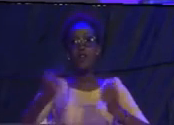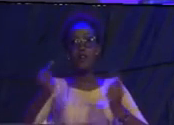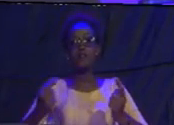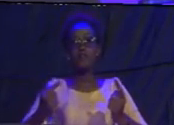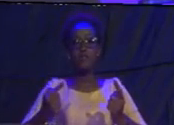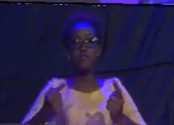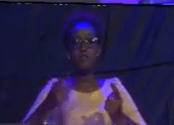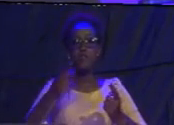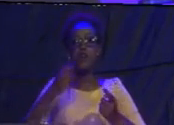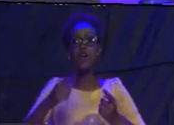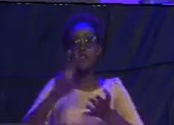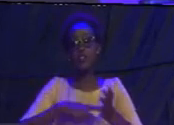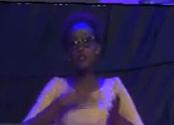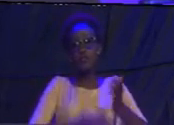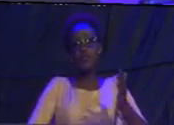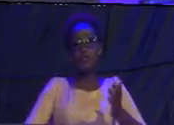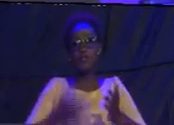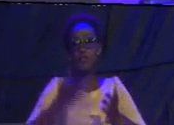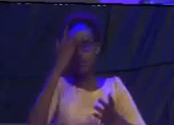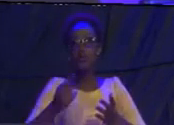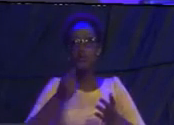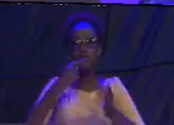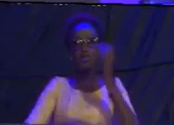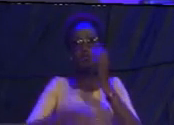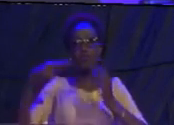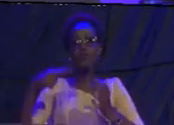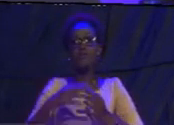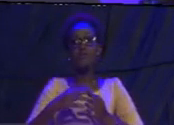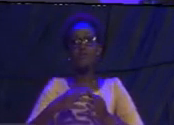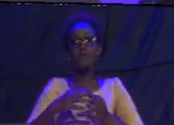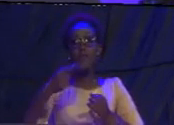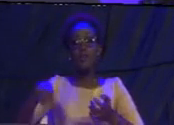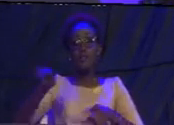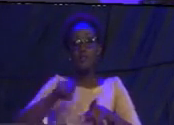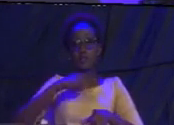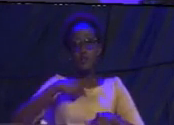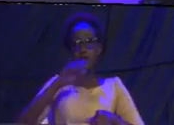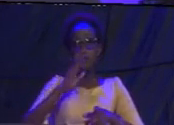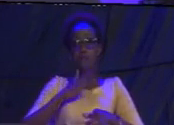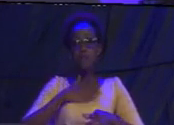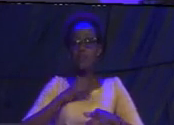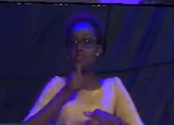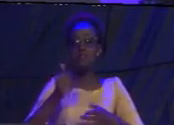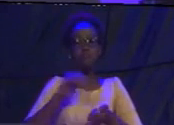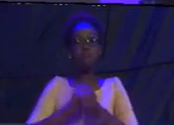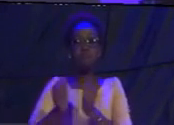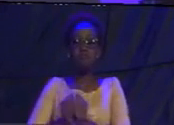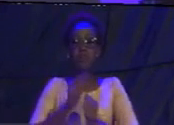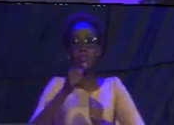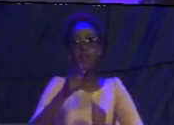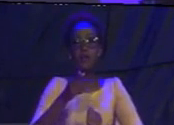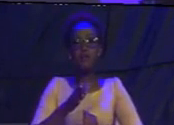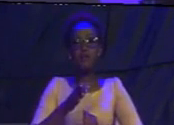Bakabaha ibitugu kuko bahindukiye ibivume. Ndetse sinzongera kubana namwe ukundi